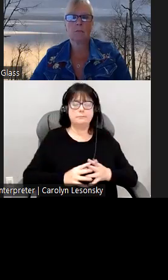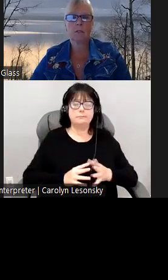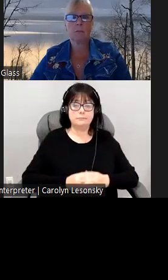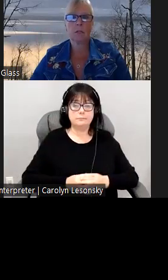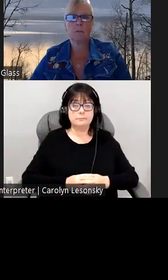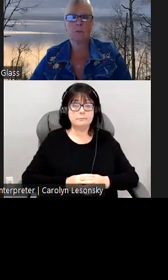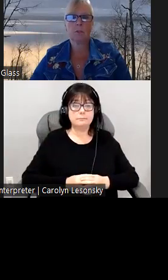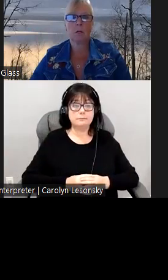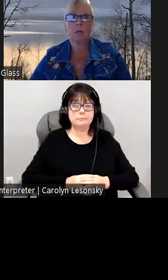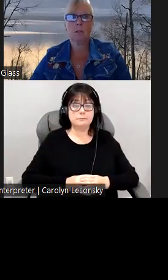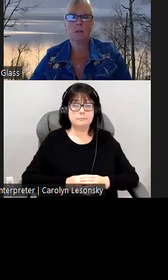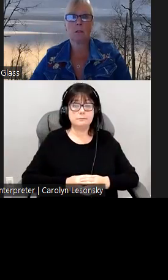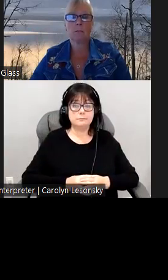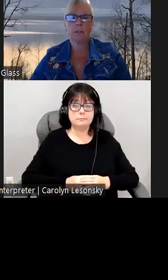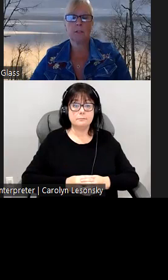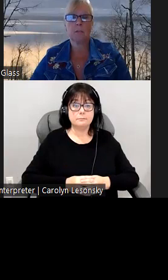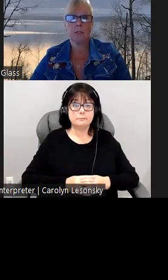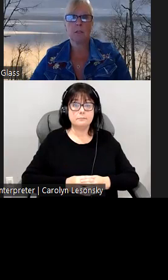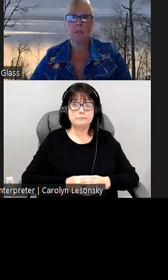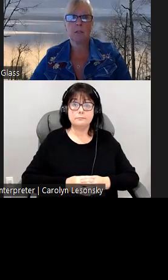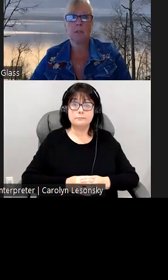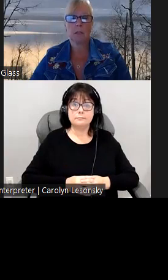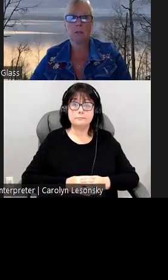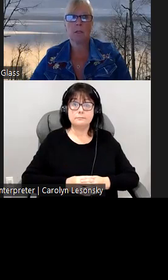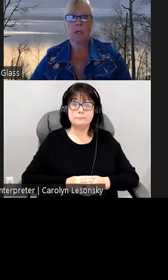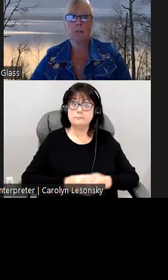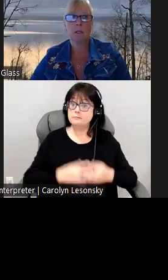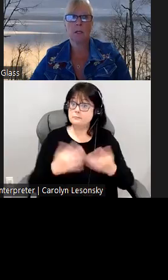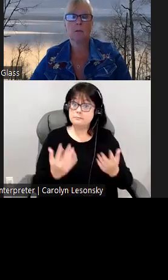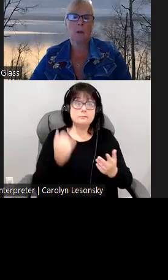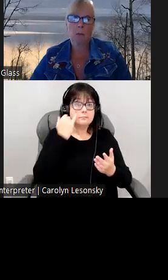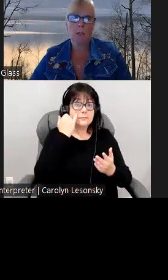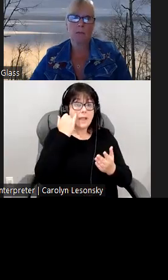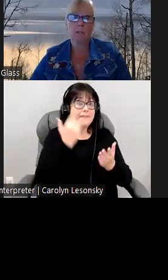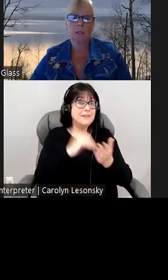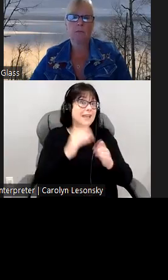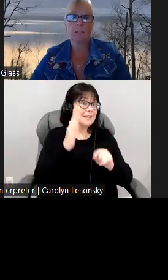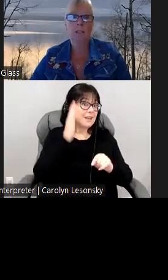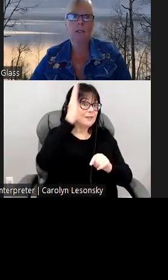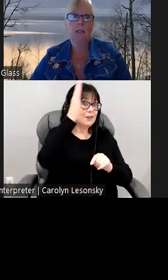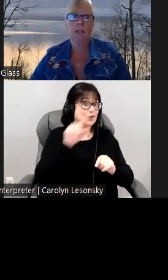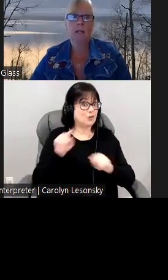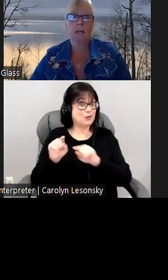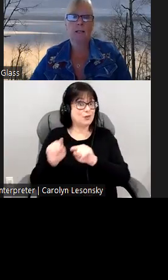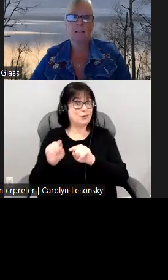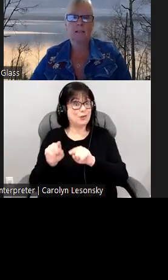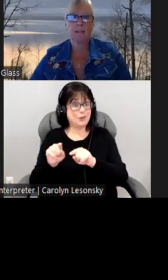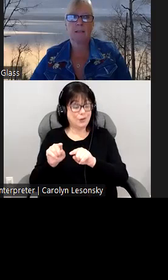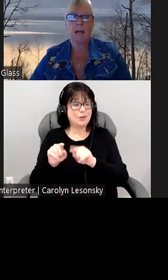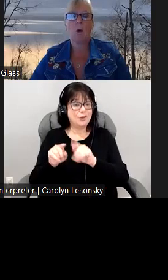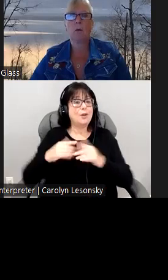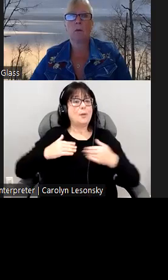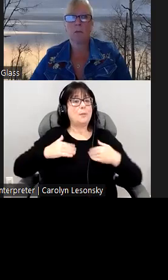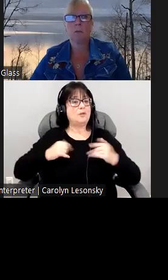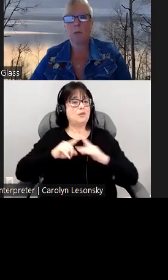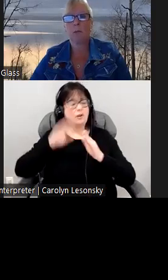So if at some point in the future, all the completion measure does get counted again, we will have to look carefully at